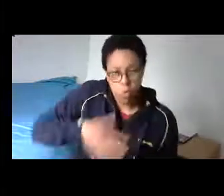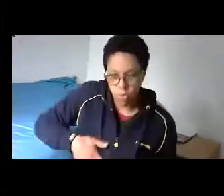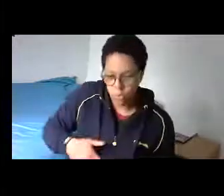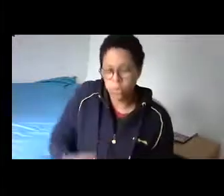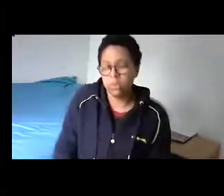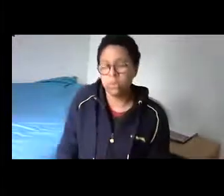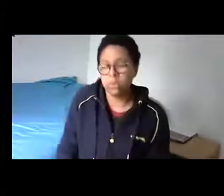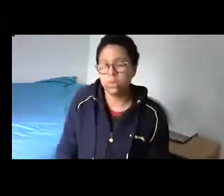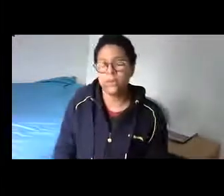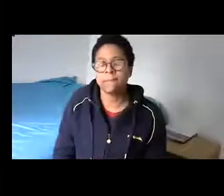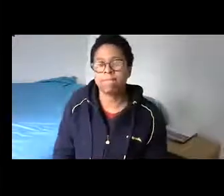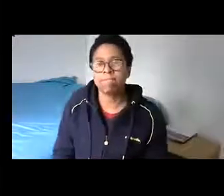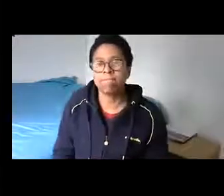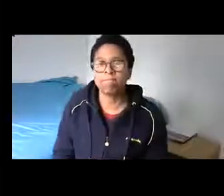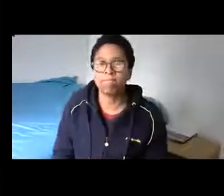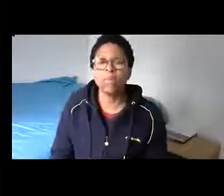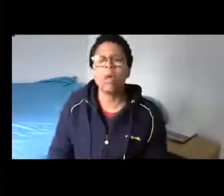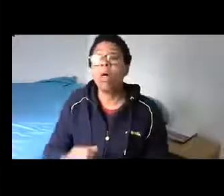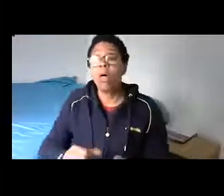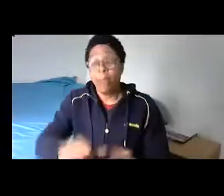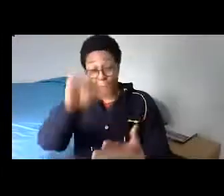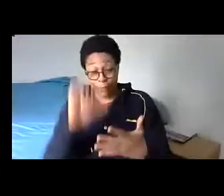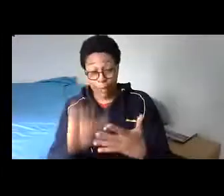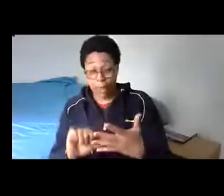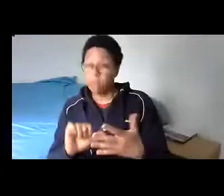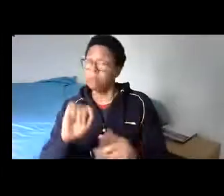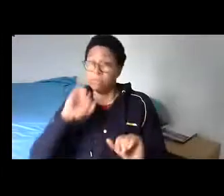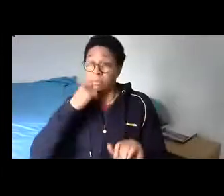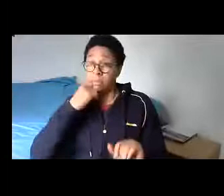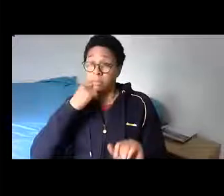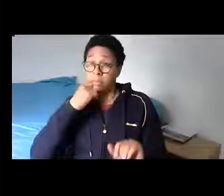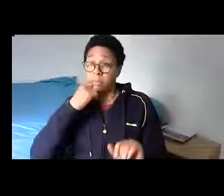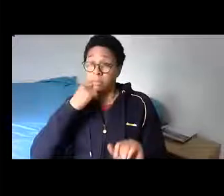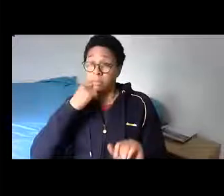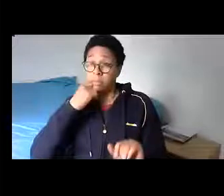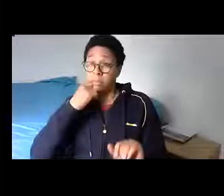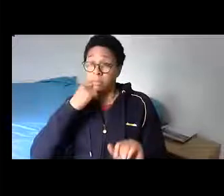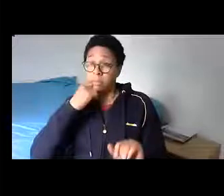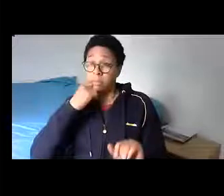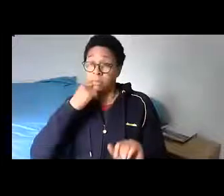will check how good support is working,